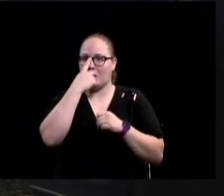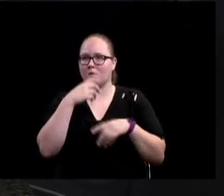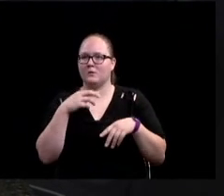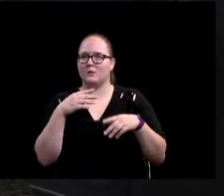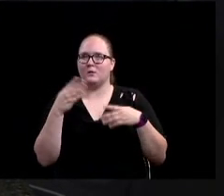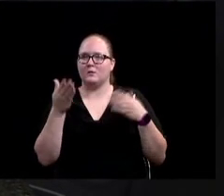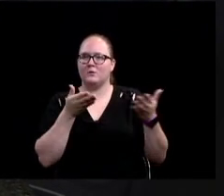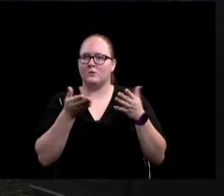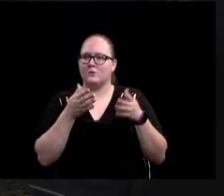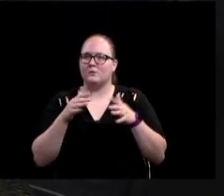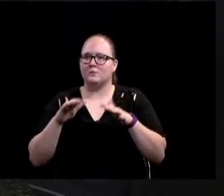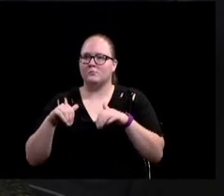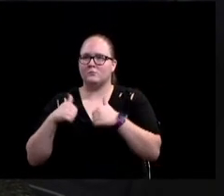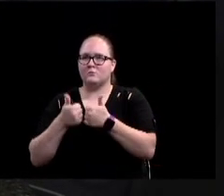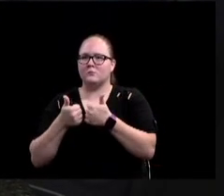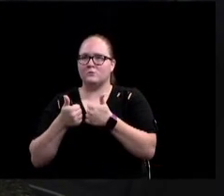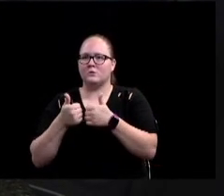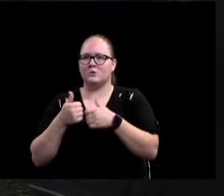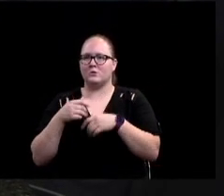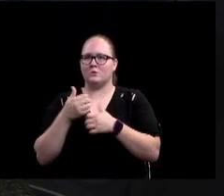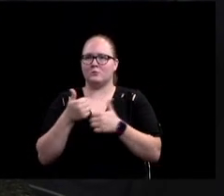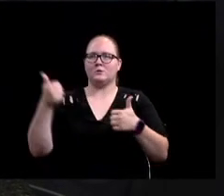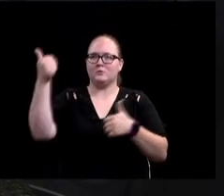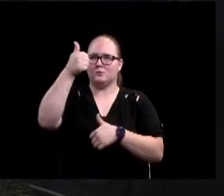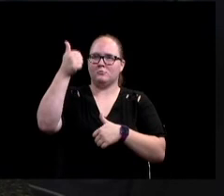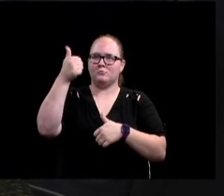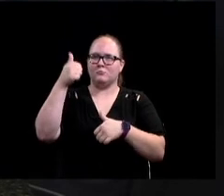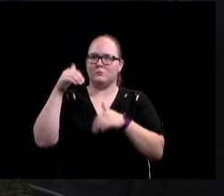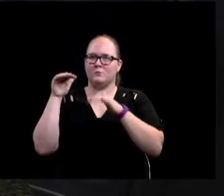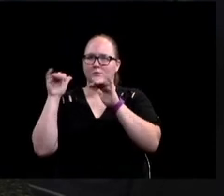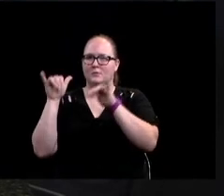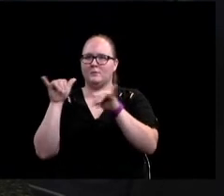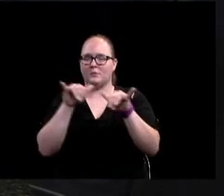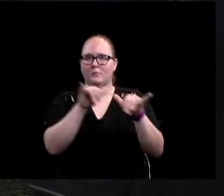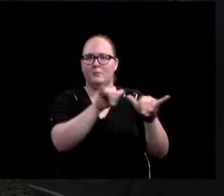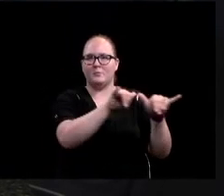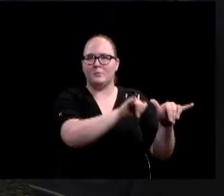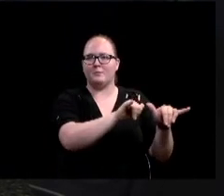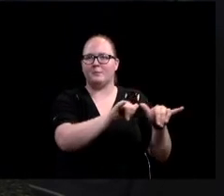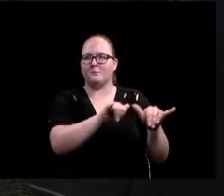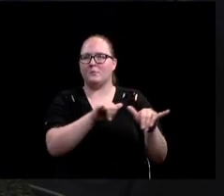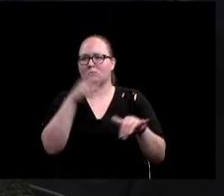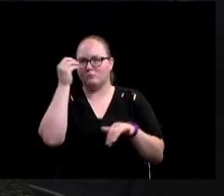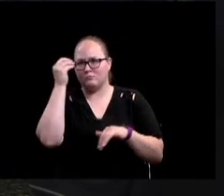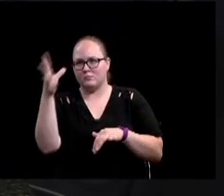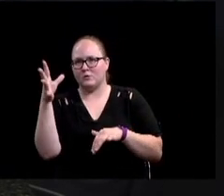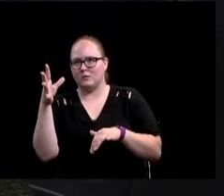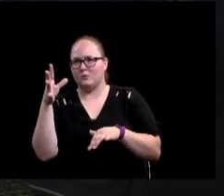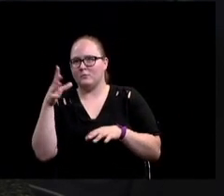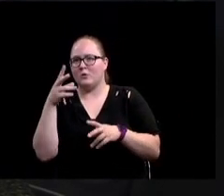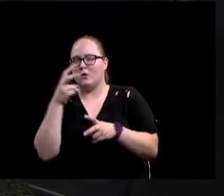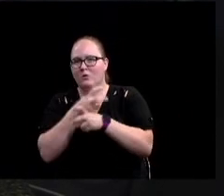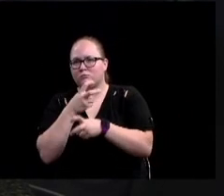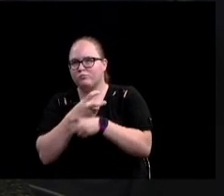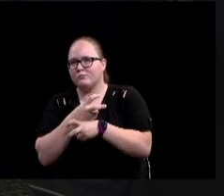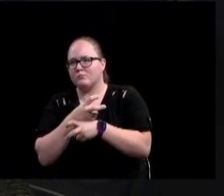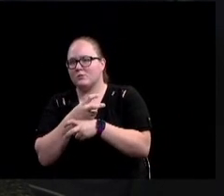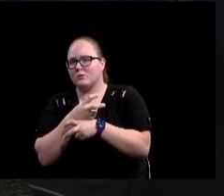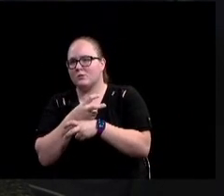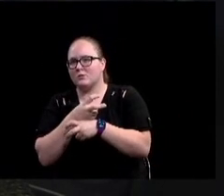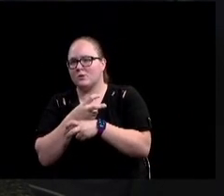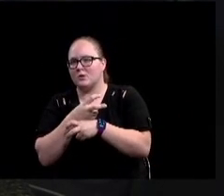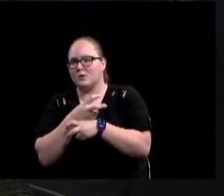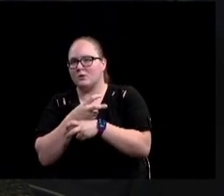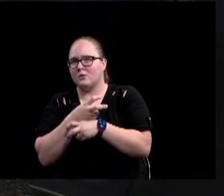I will be honest, that's a little challenging for me, because on one hand, the labor unions will always say, well, this